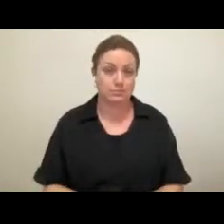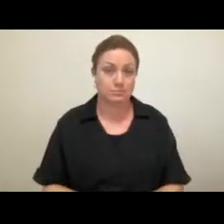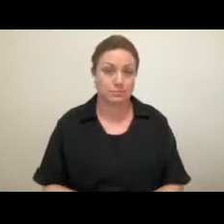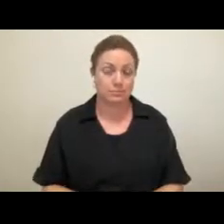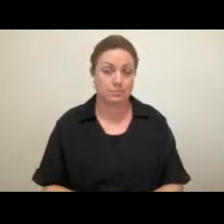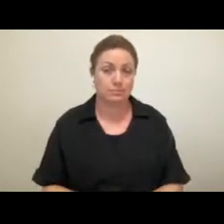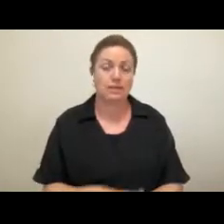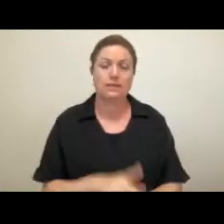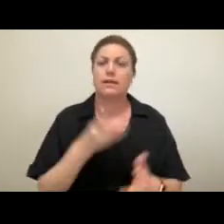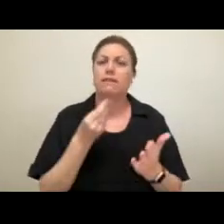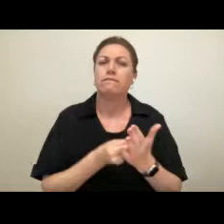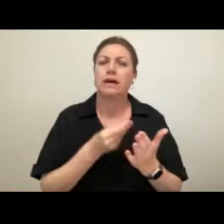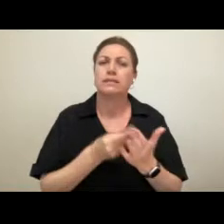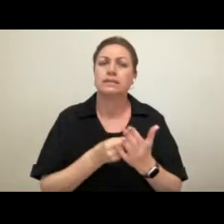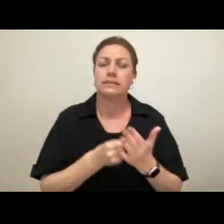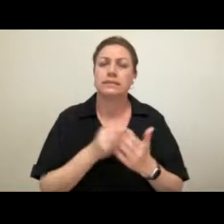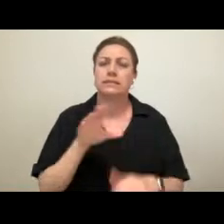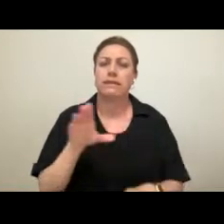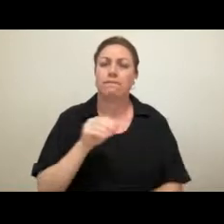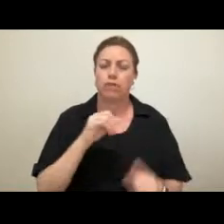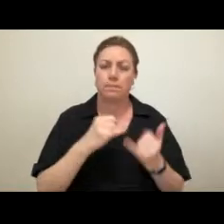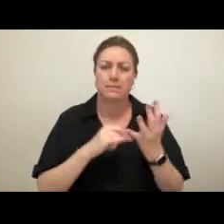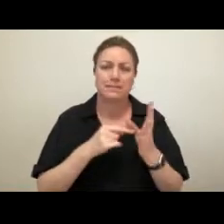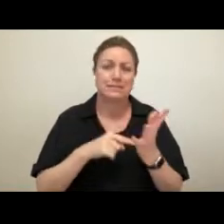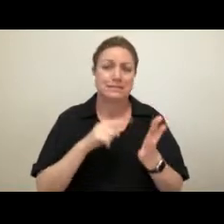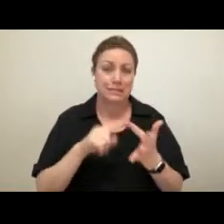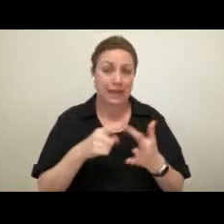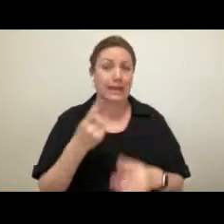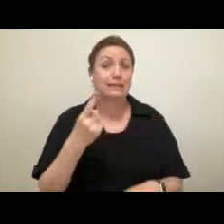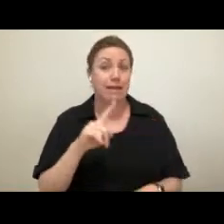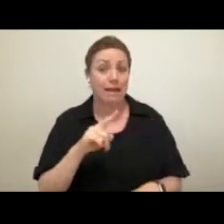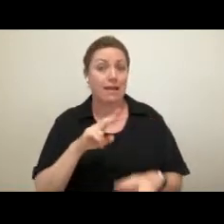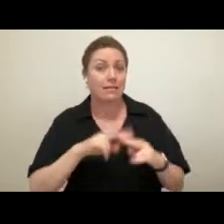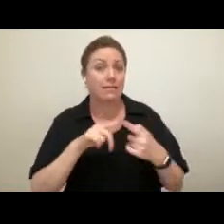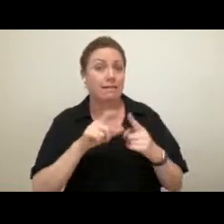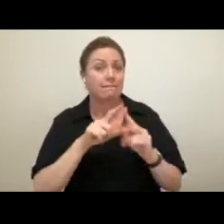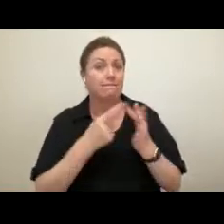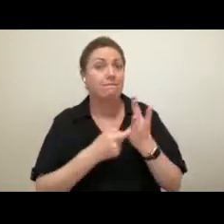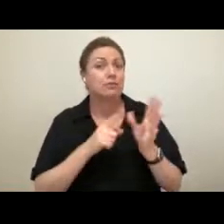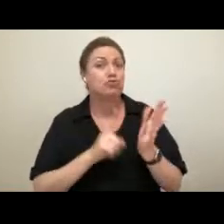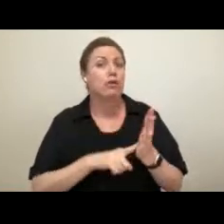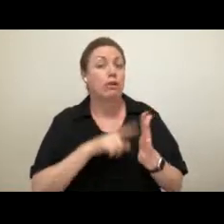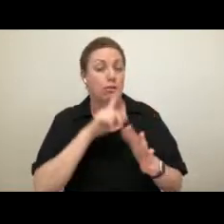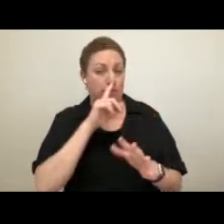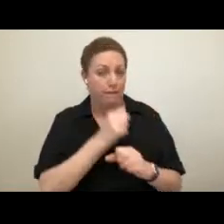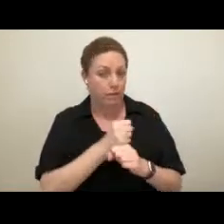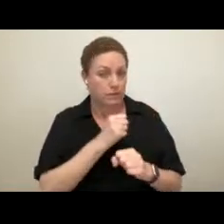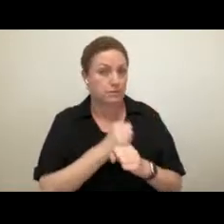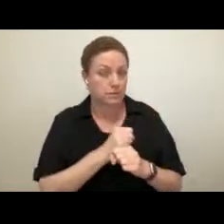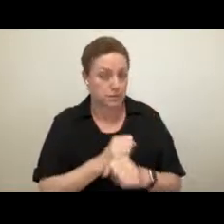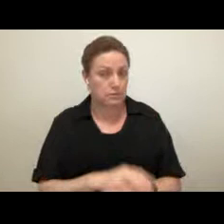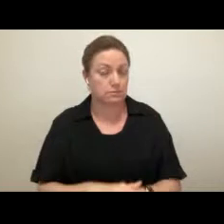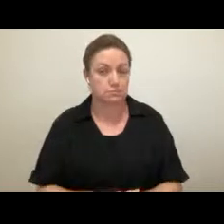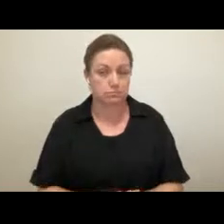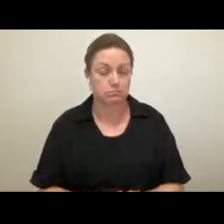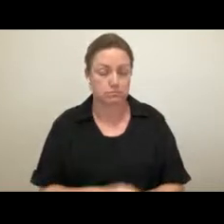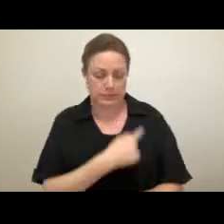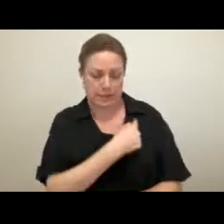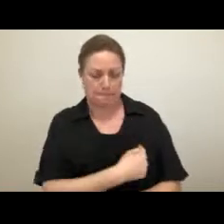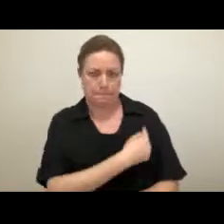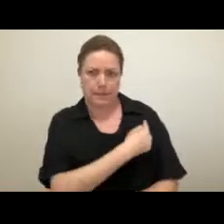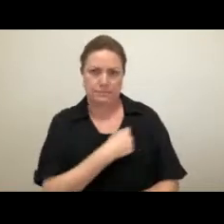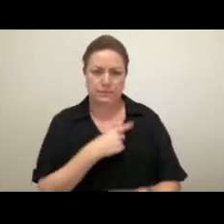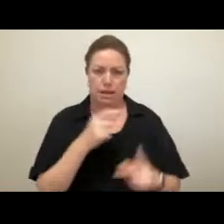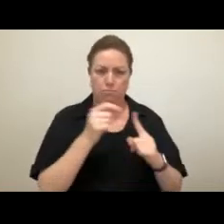by both the state and Commonwealth, and obviously shows the commitment of both the Prime Minister and the Premier to delivering